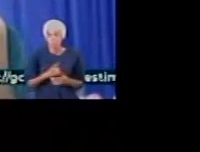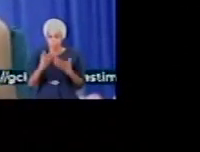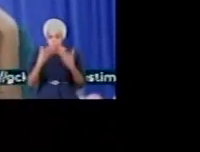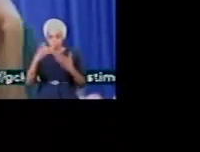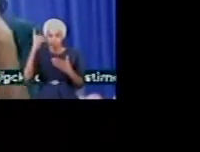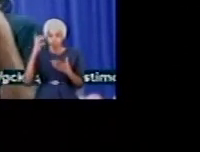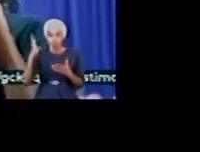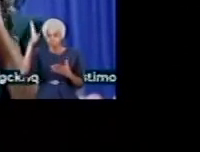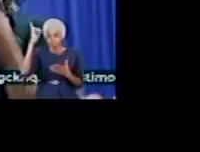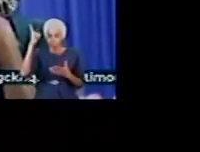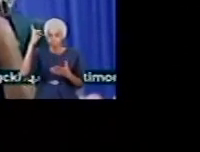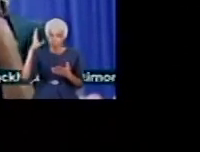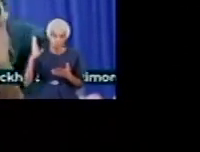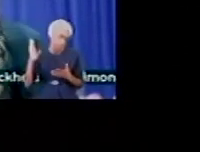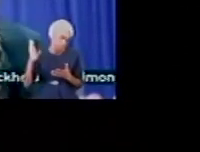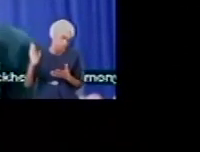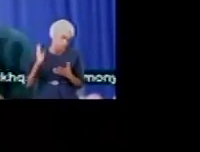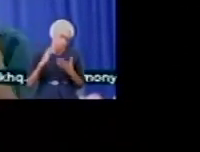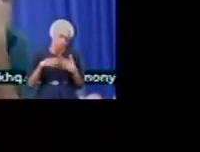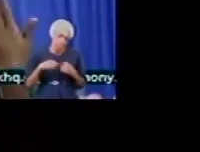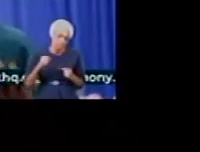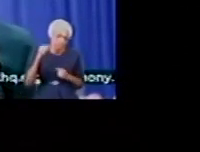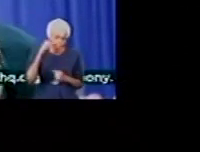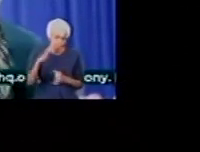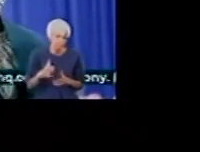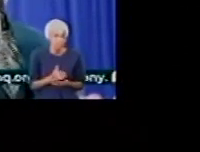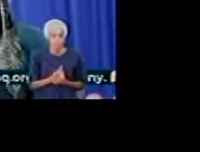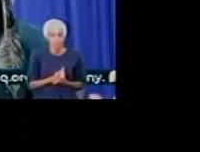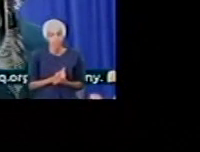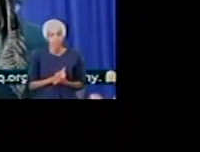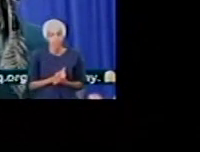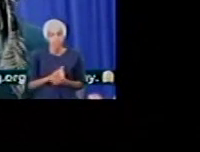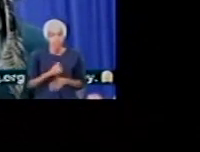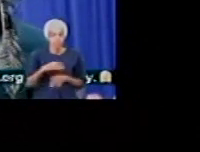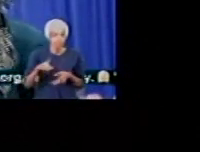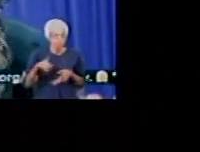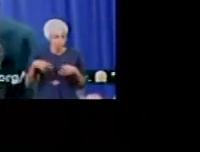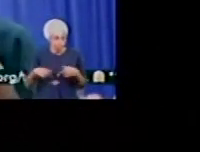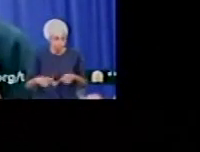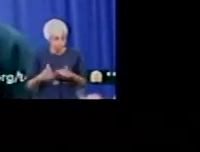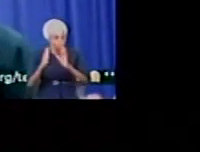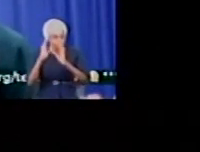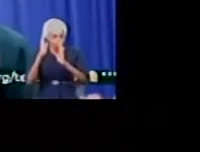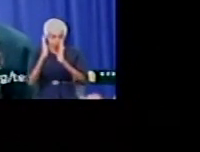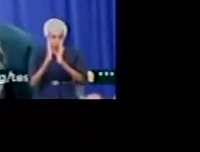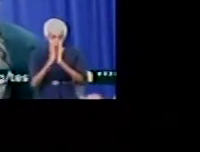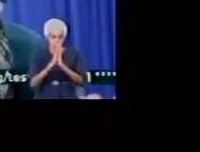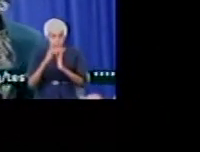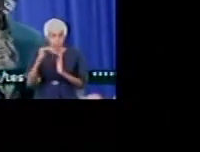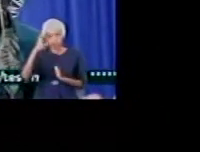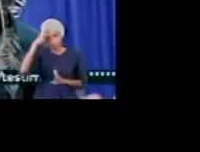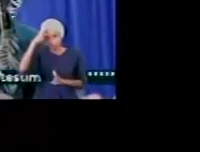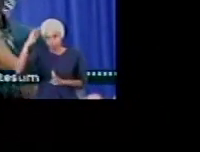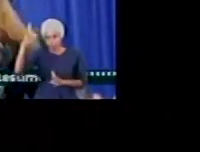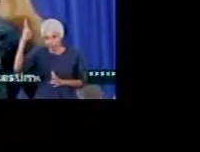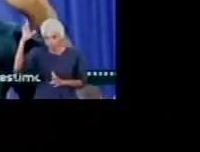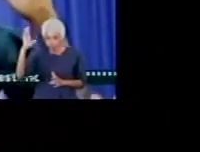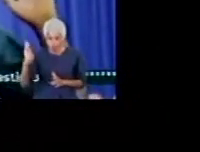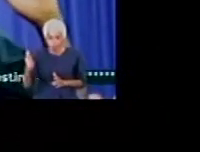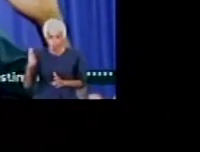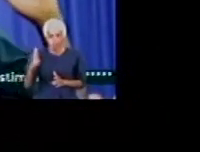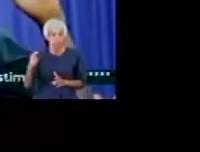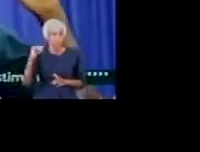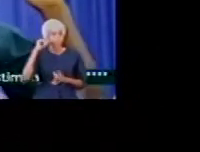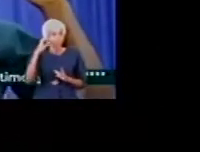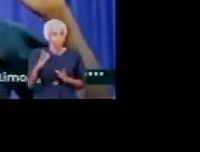hand on my throat. I did not have any testimony. But when Baba Na said that, if